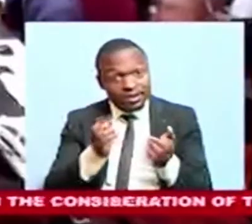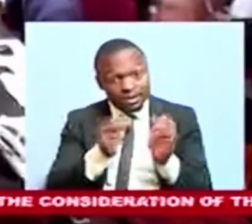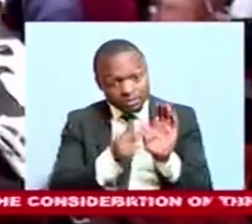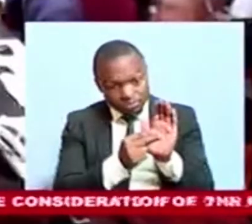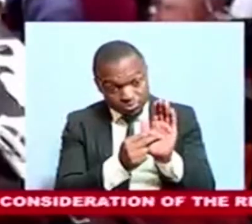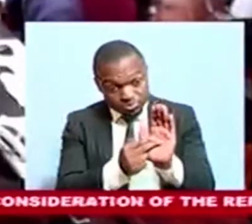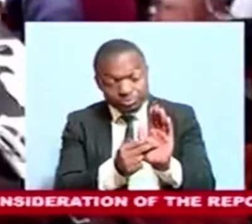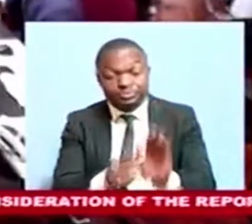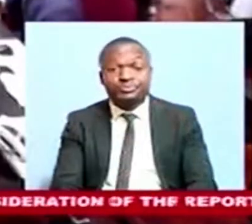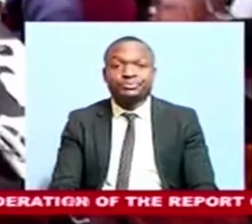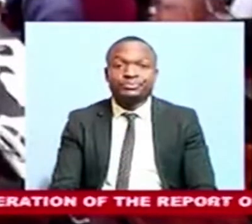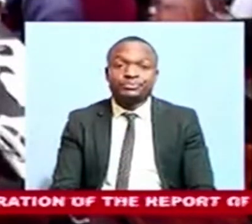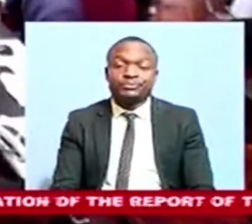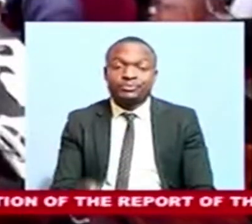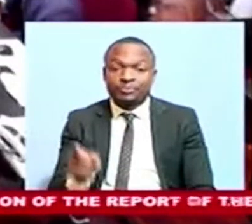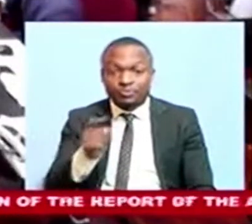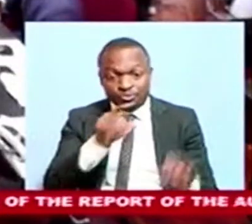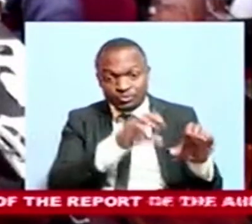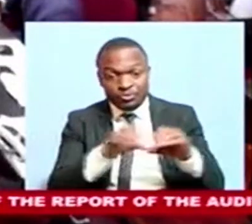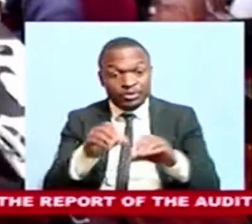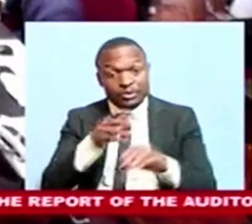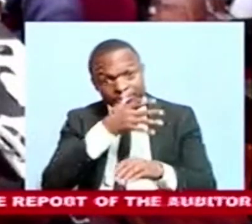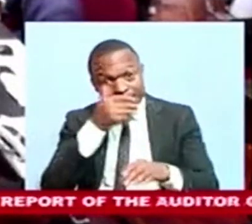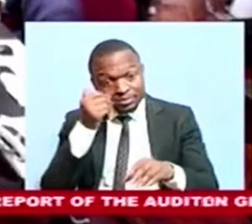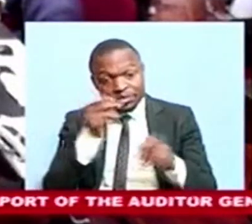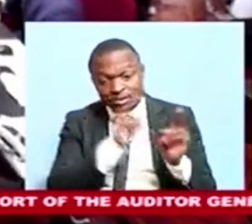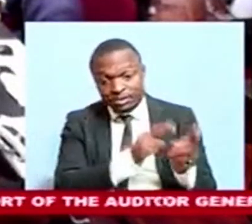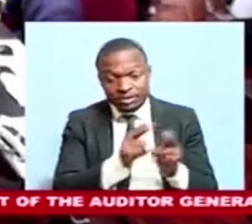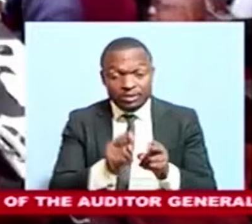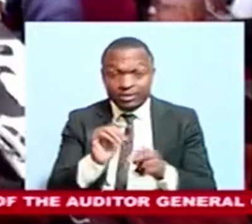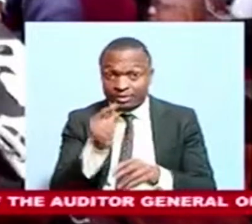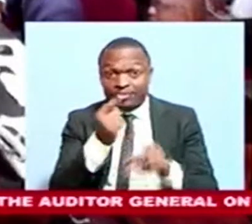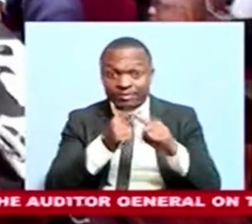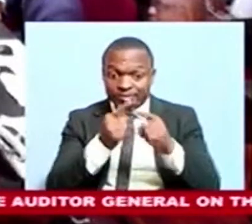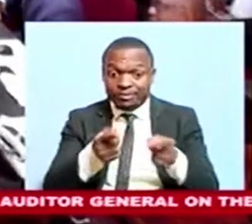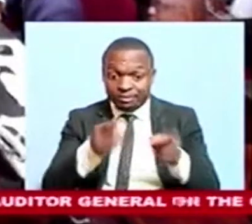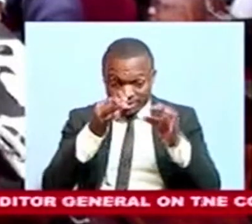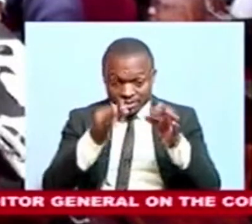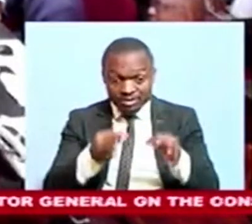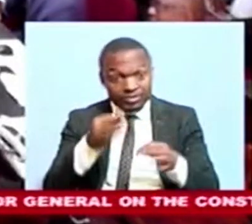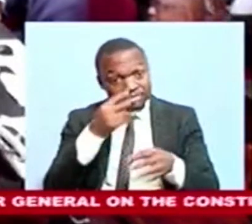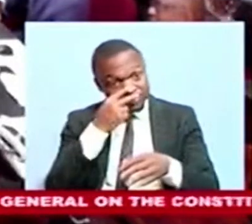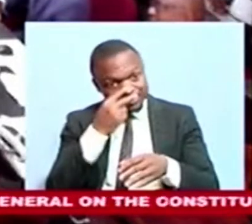Chair, although we could have done better to respond first, but if you take note,